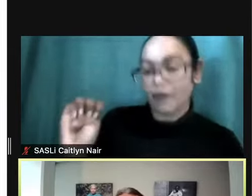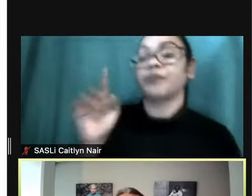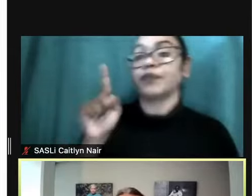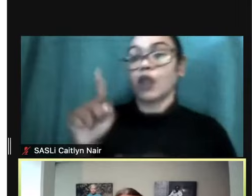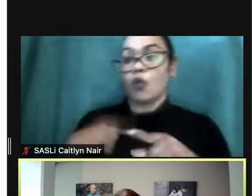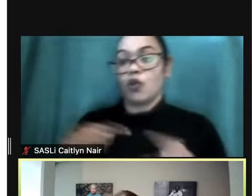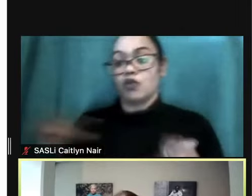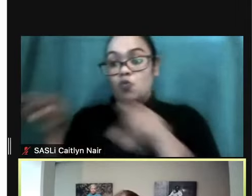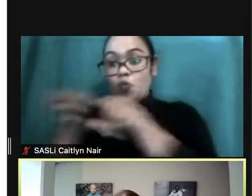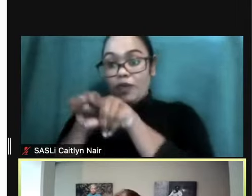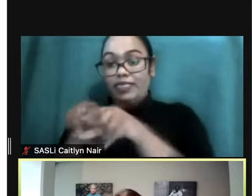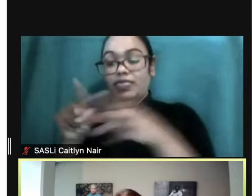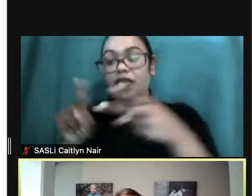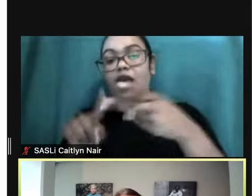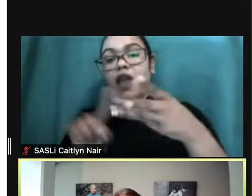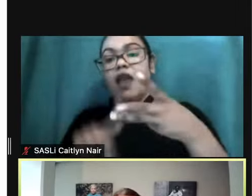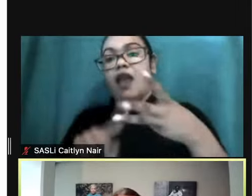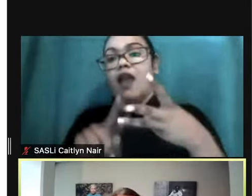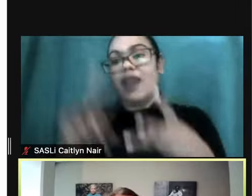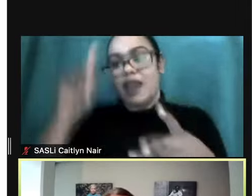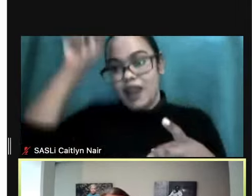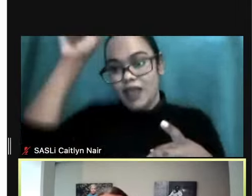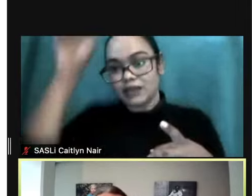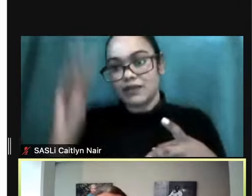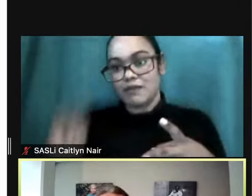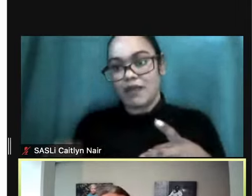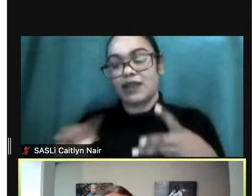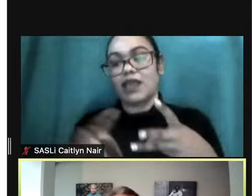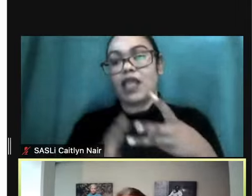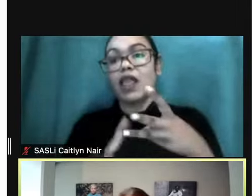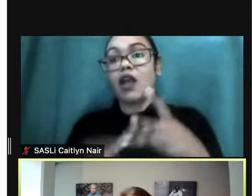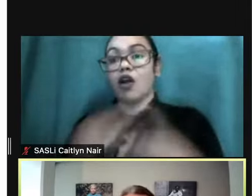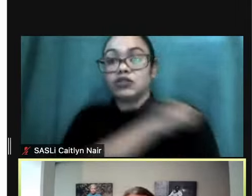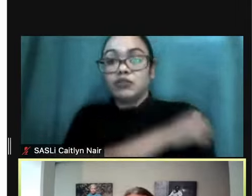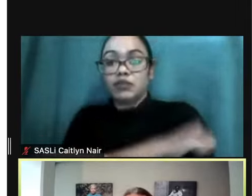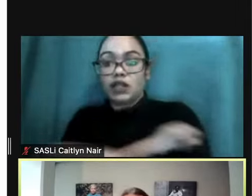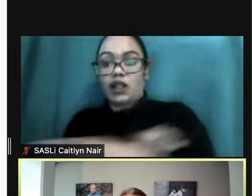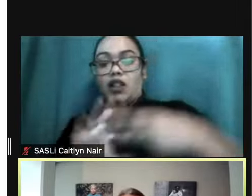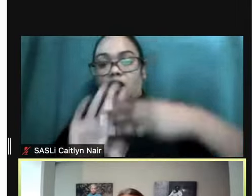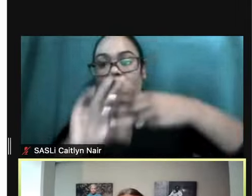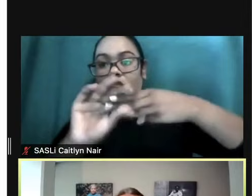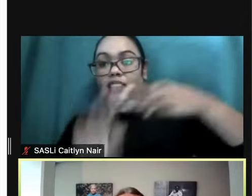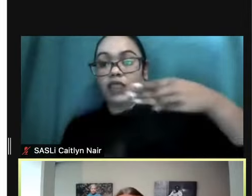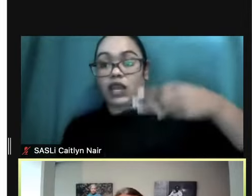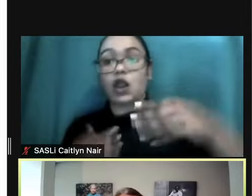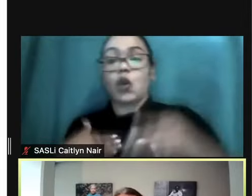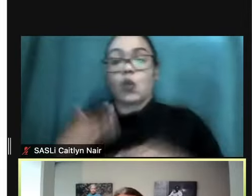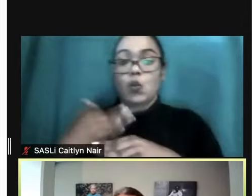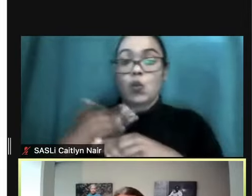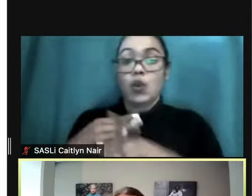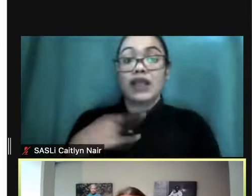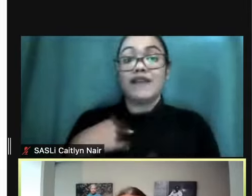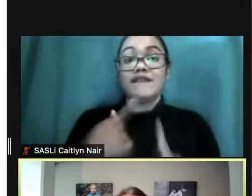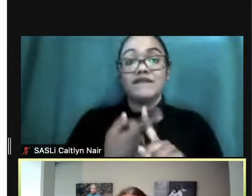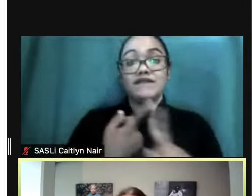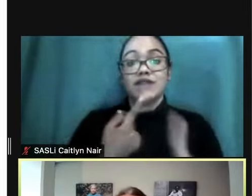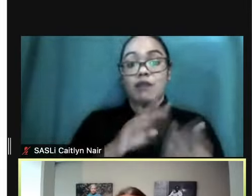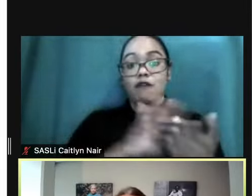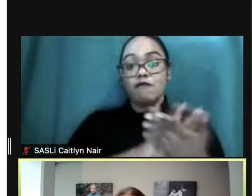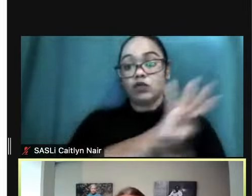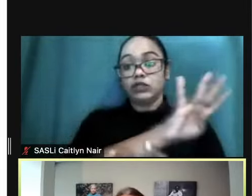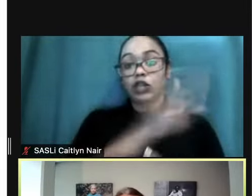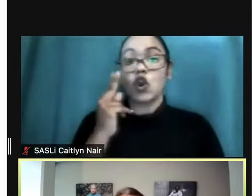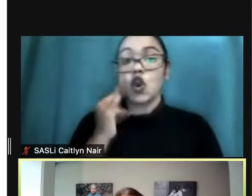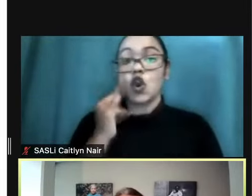Yeah, and these are very recent samples. Yeah, from 14 to 16 of November, which is the start of the rise of the infections in